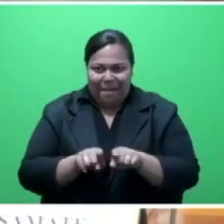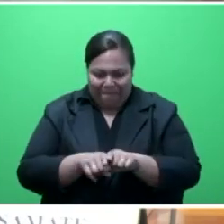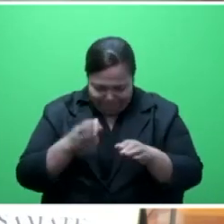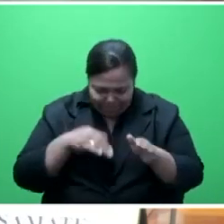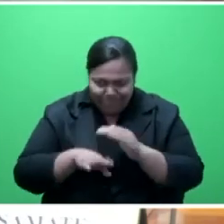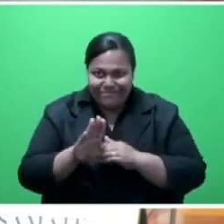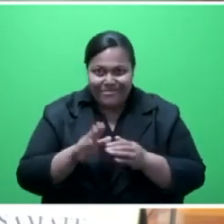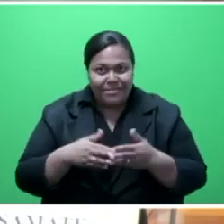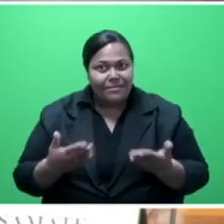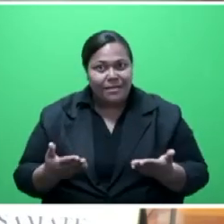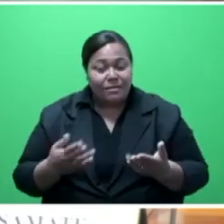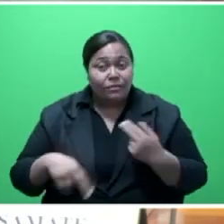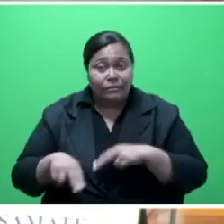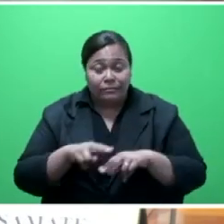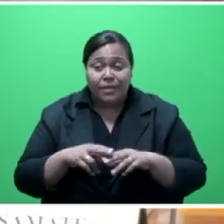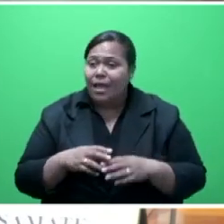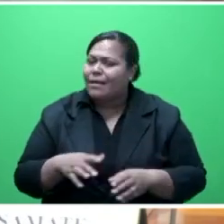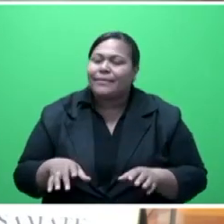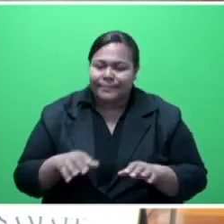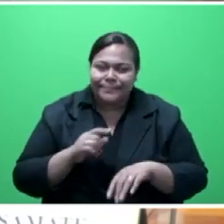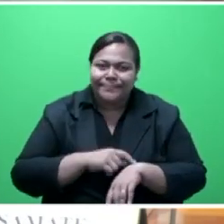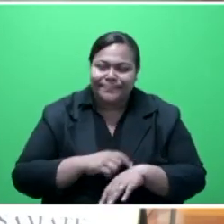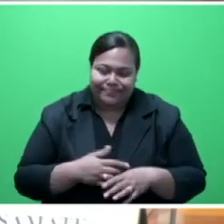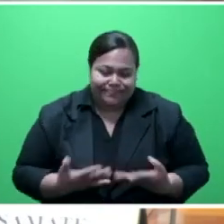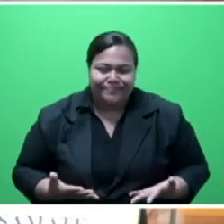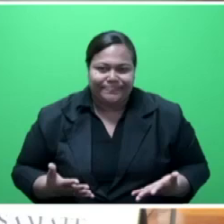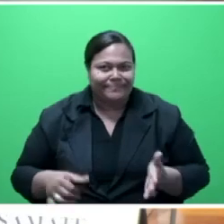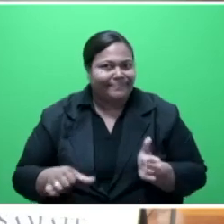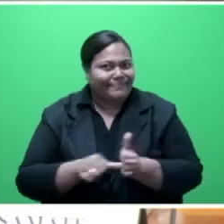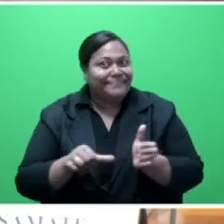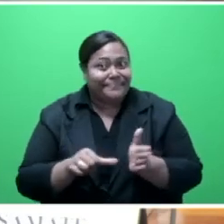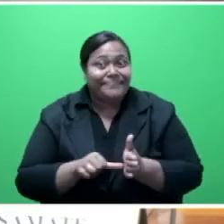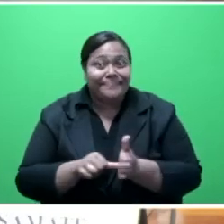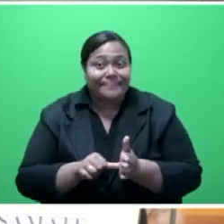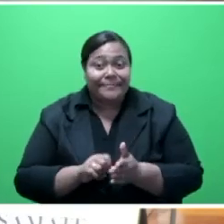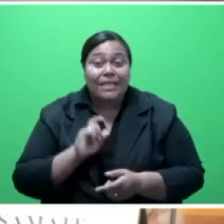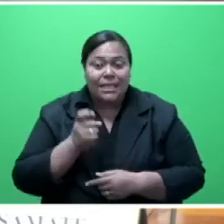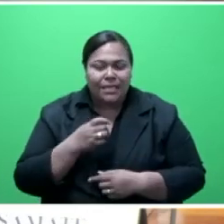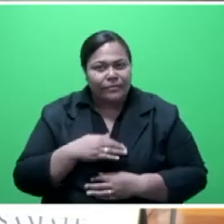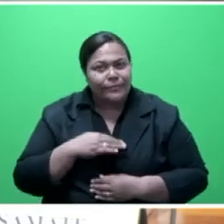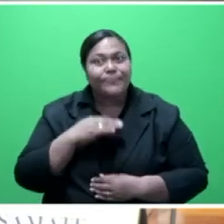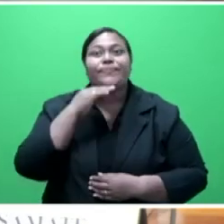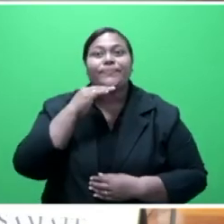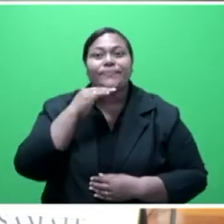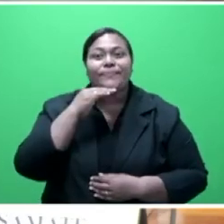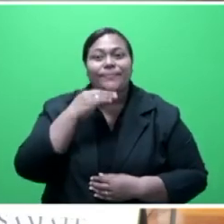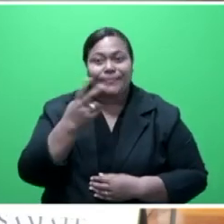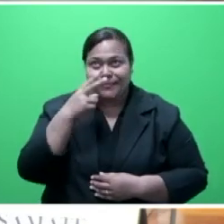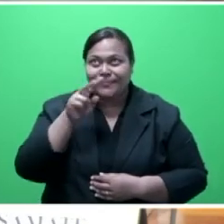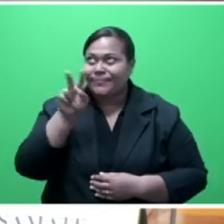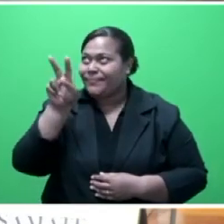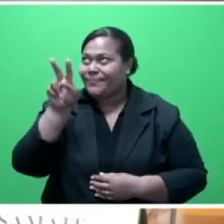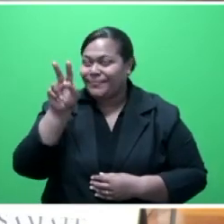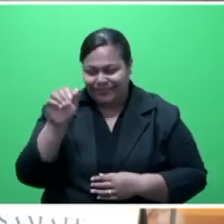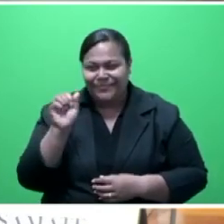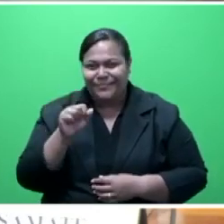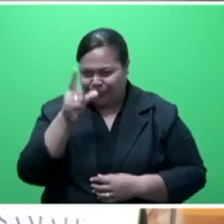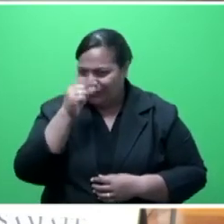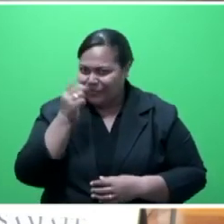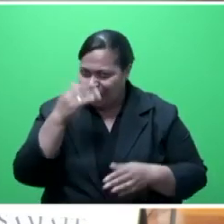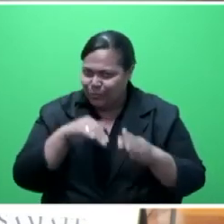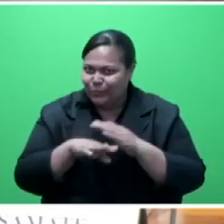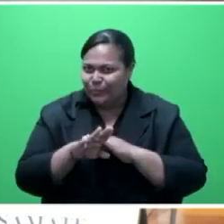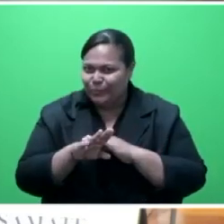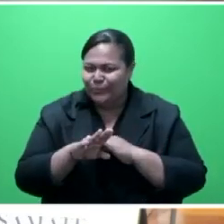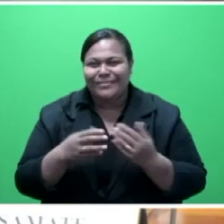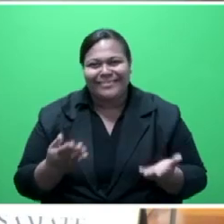Fiji, times are tough, no doubt. But if we keep our chins up and eyes set on the opportunities on the horizon, we can come out of this crisis more